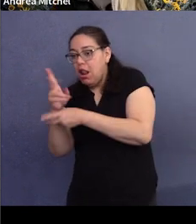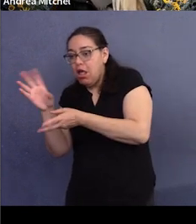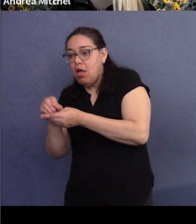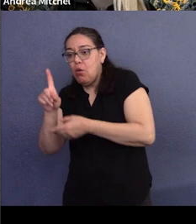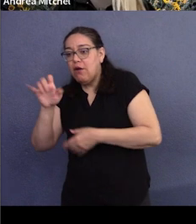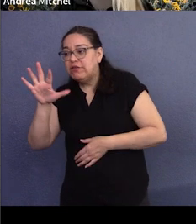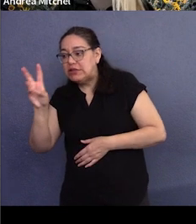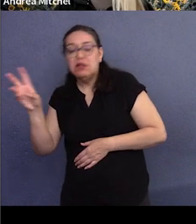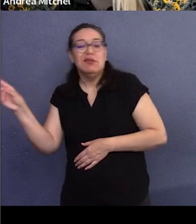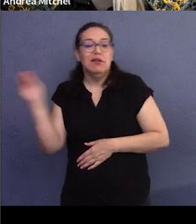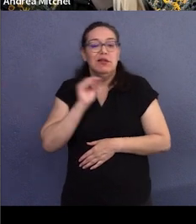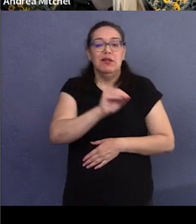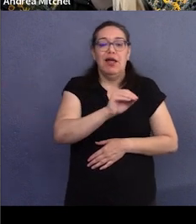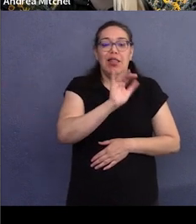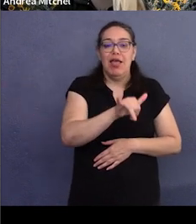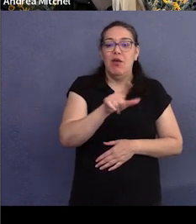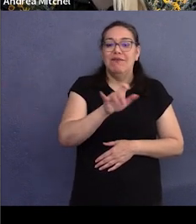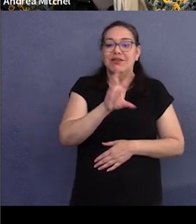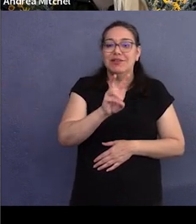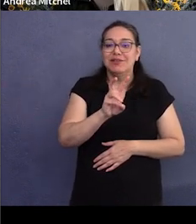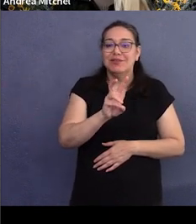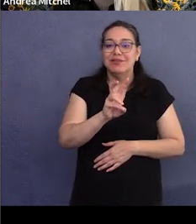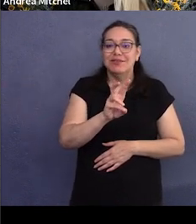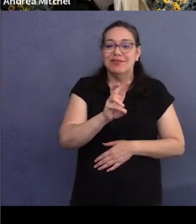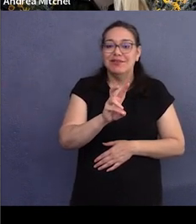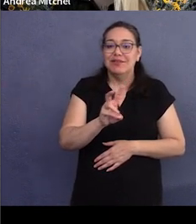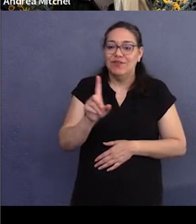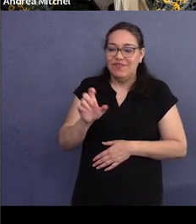Then that will tell you how much you'd have to pay them